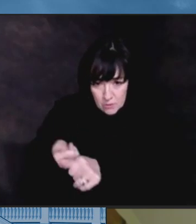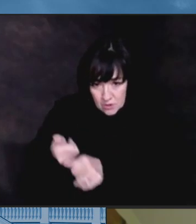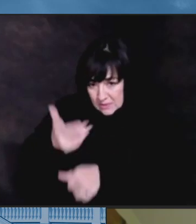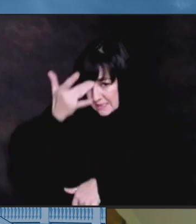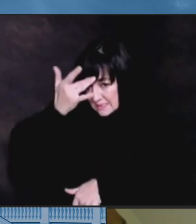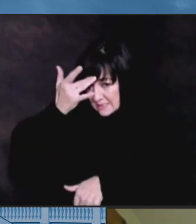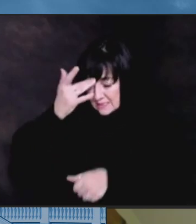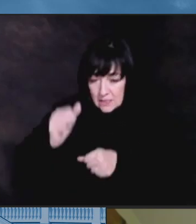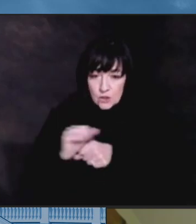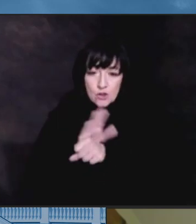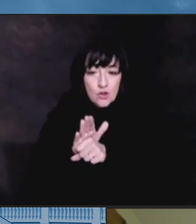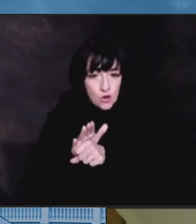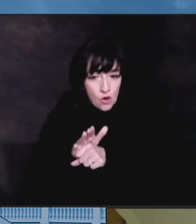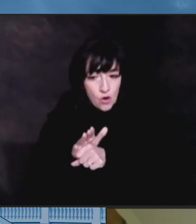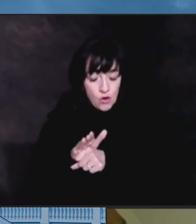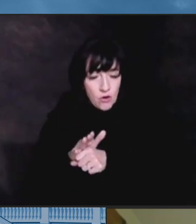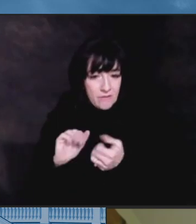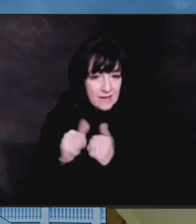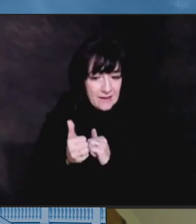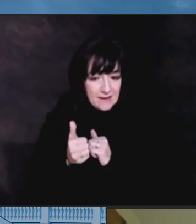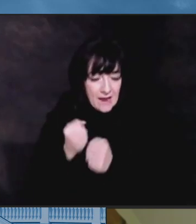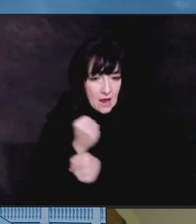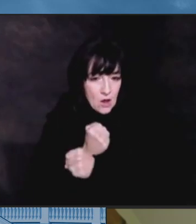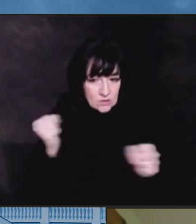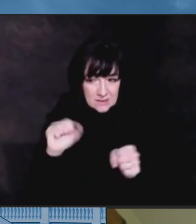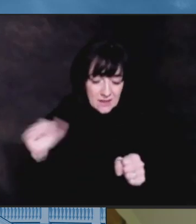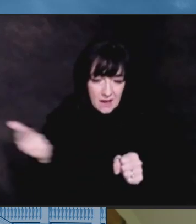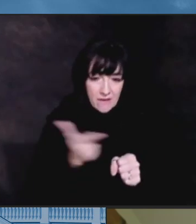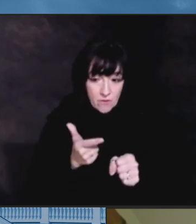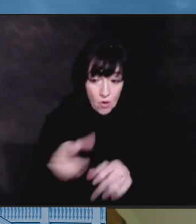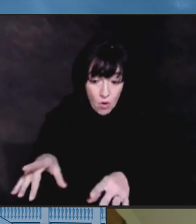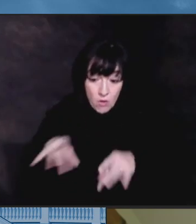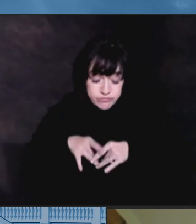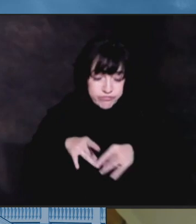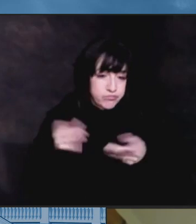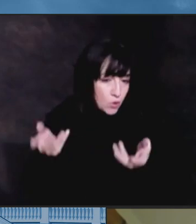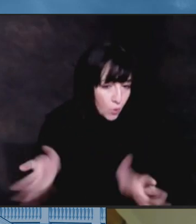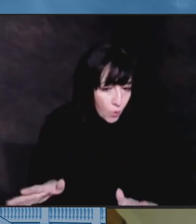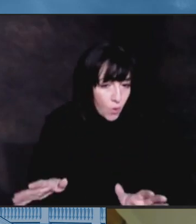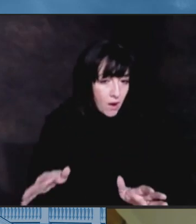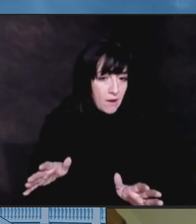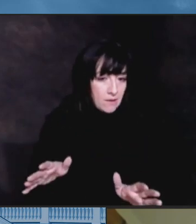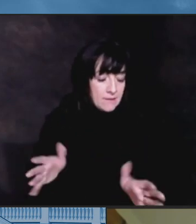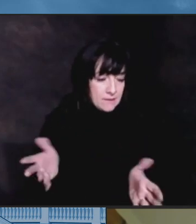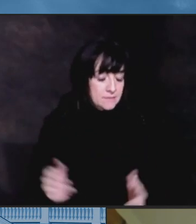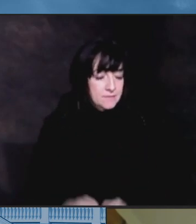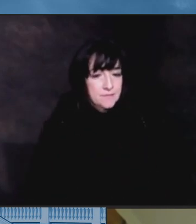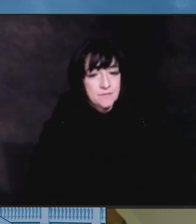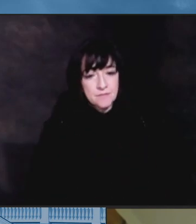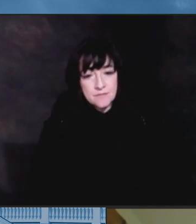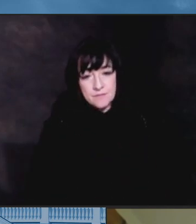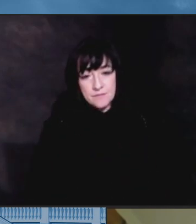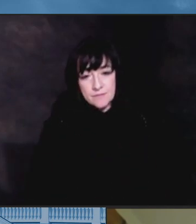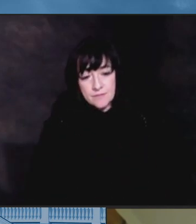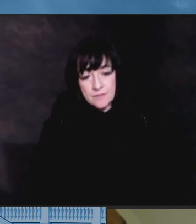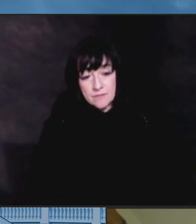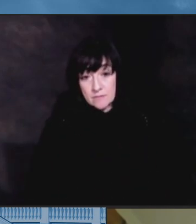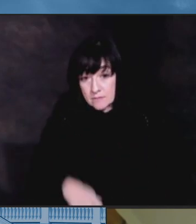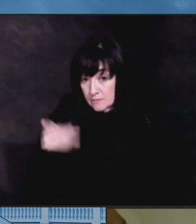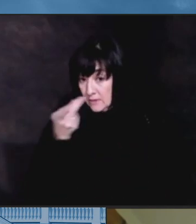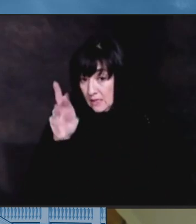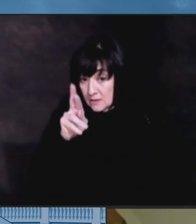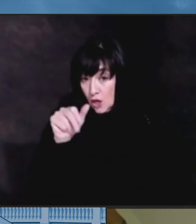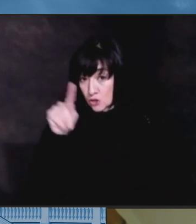a day-to-day basis with these populations. Dr. Rattay, anything to add to that? No, I think you answered it